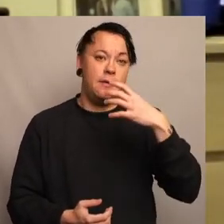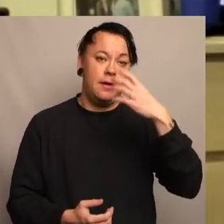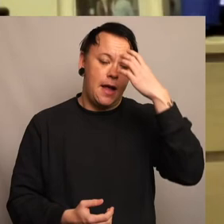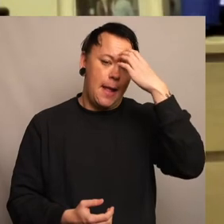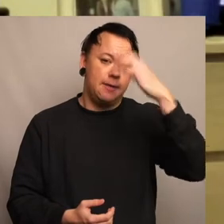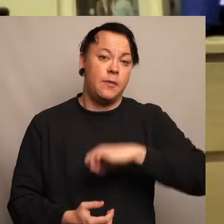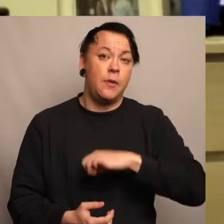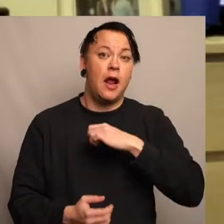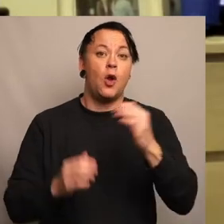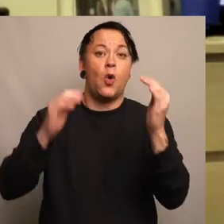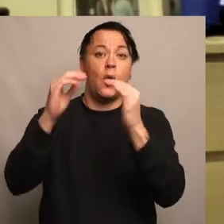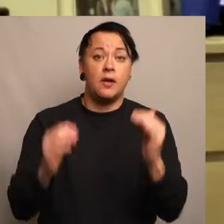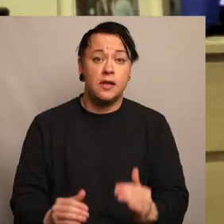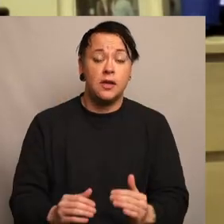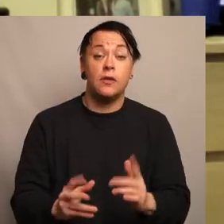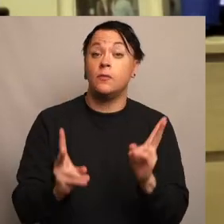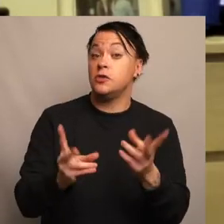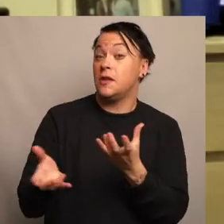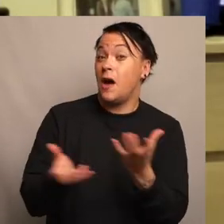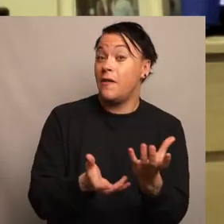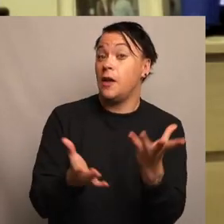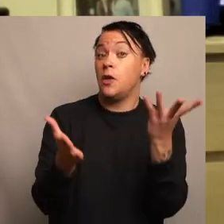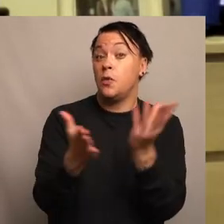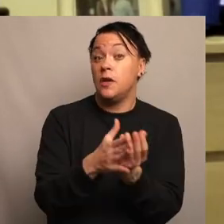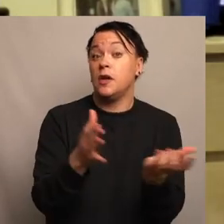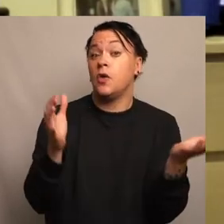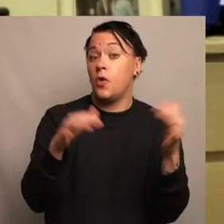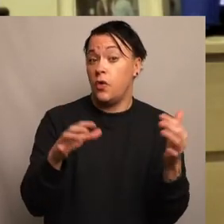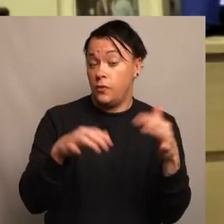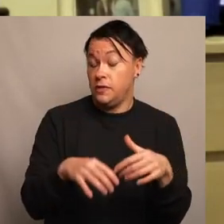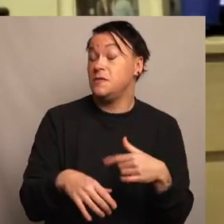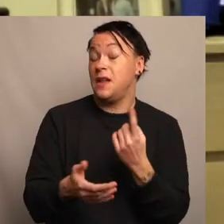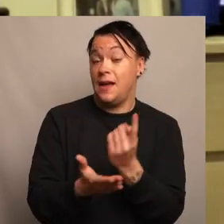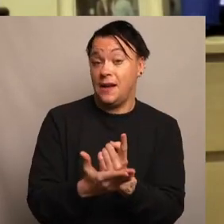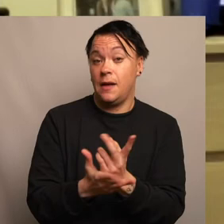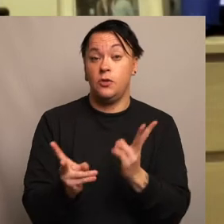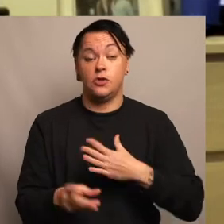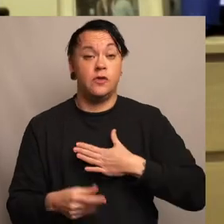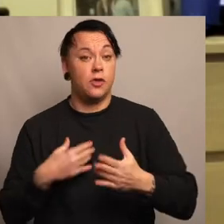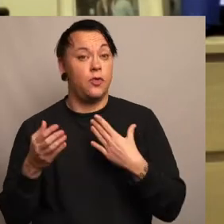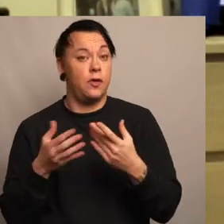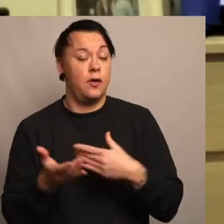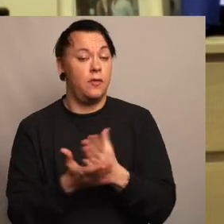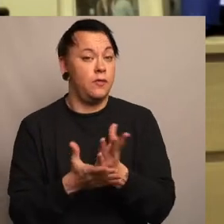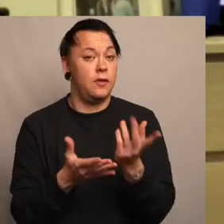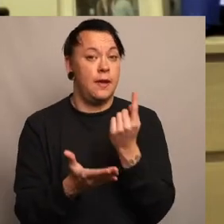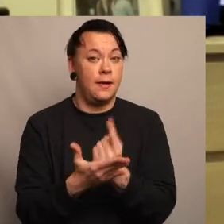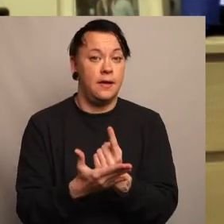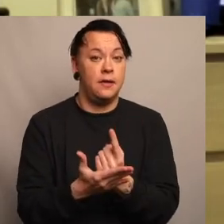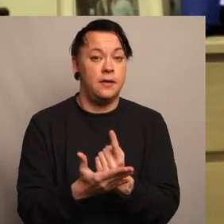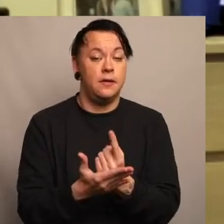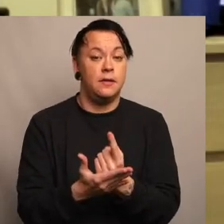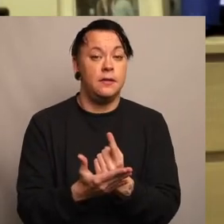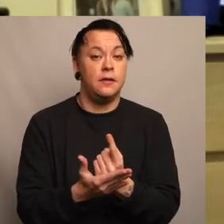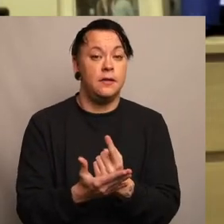creating gatherings is essential in the work that I do, because I see that as the pathway for collective